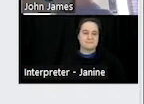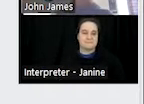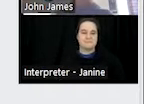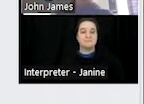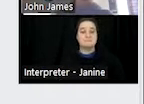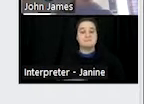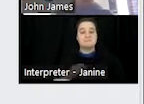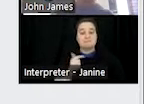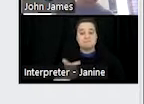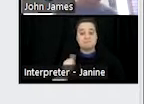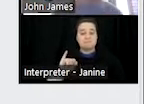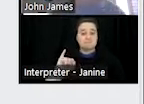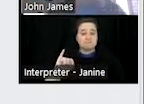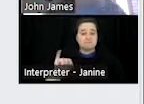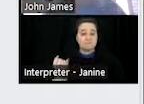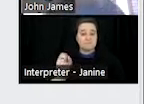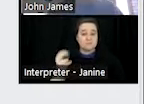John, how about you?